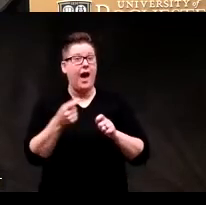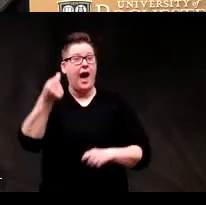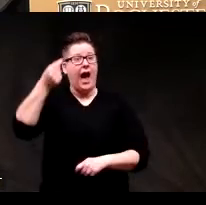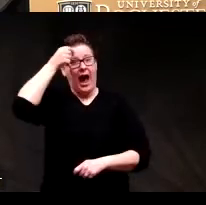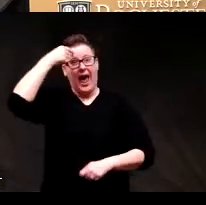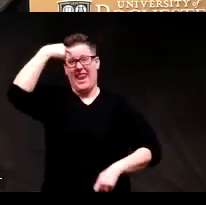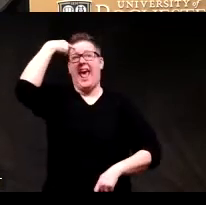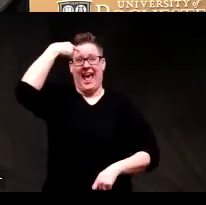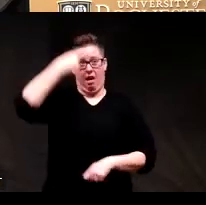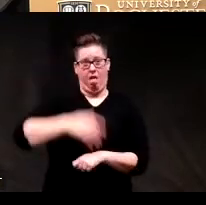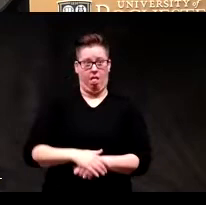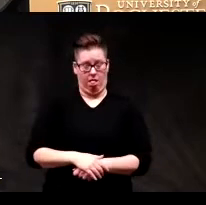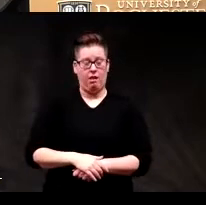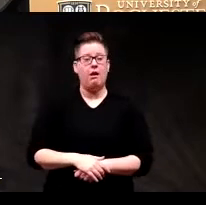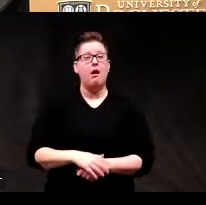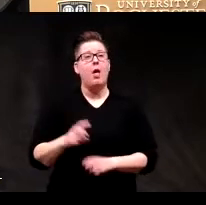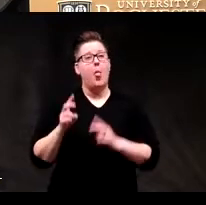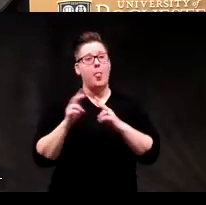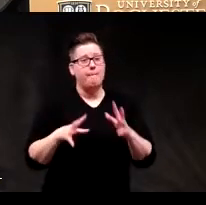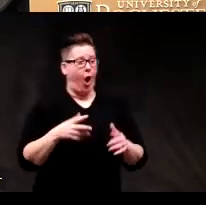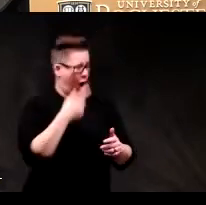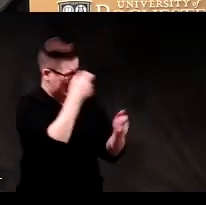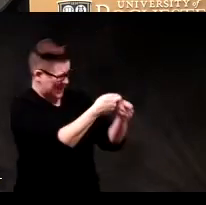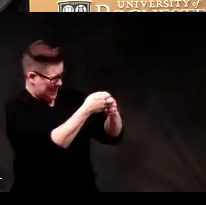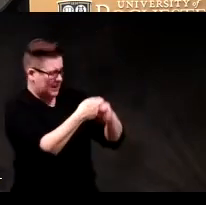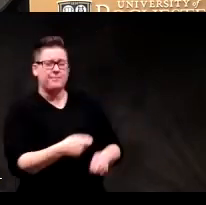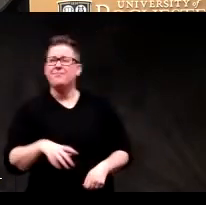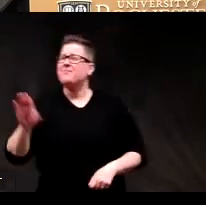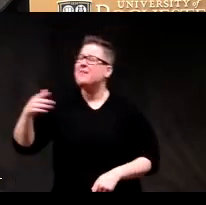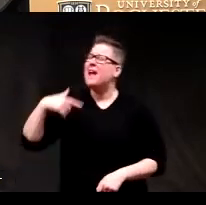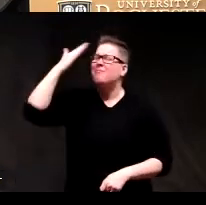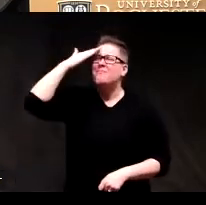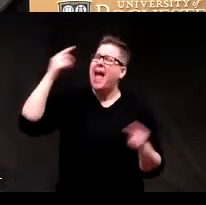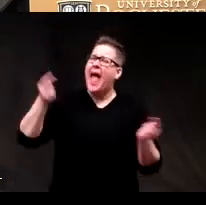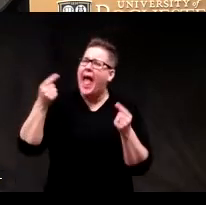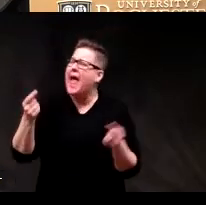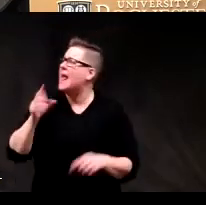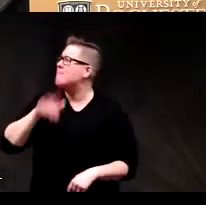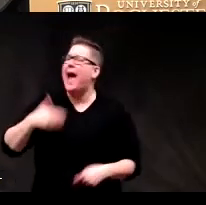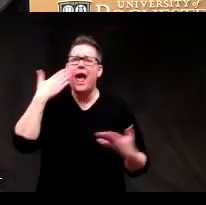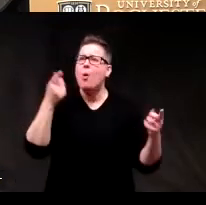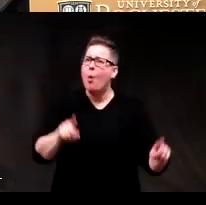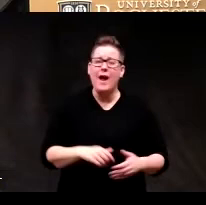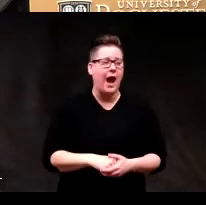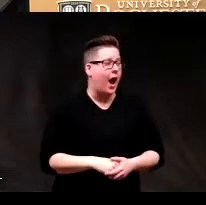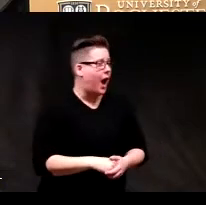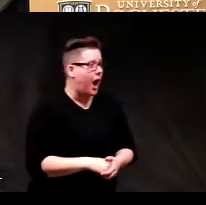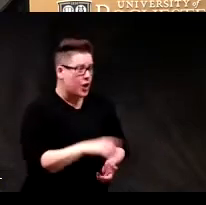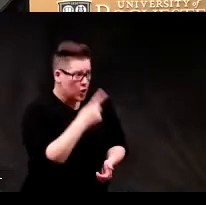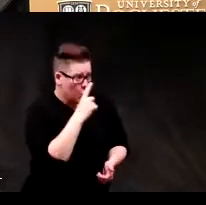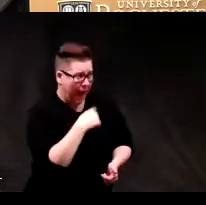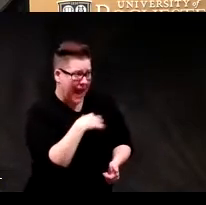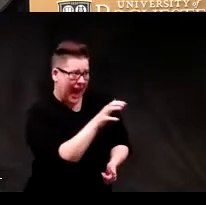and he's trying to get the nail out and saying, if she's saying, you know, I have these headaches, it's really bad, I don't know what's going on. And he says, can I